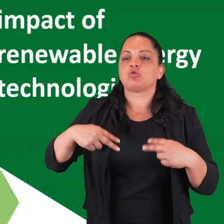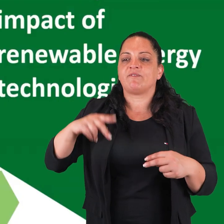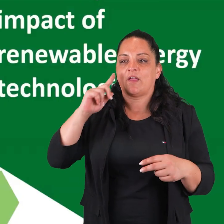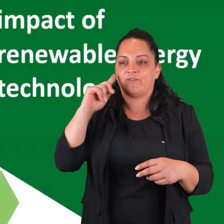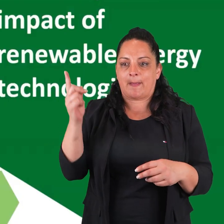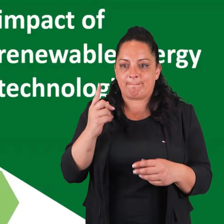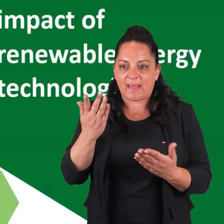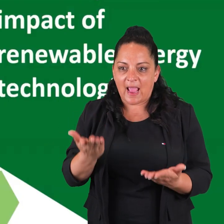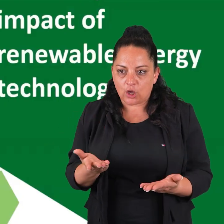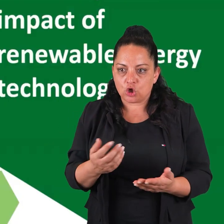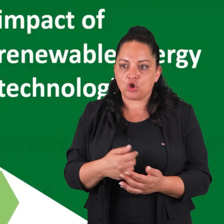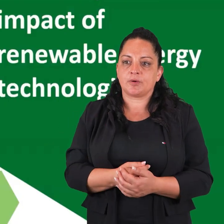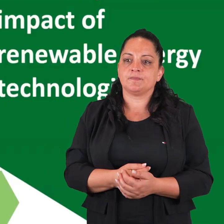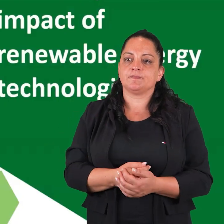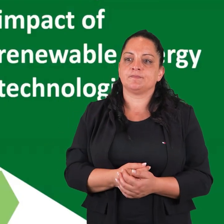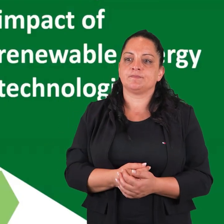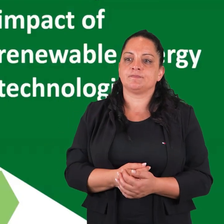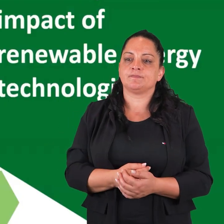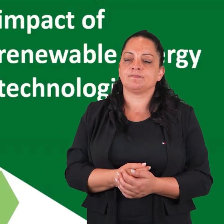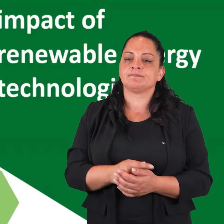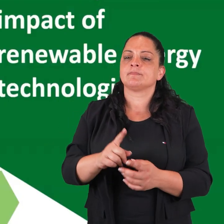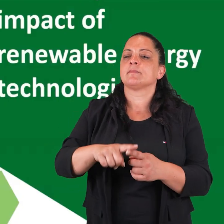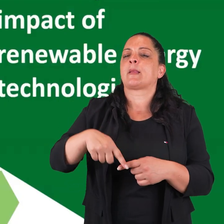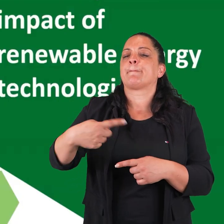for save money and for